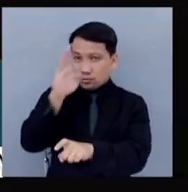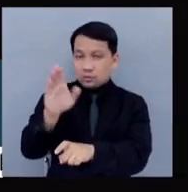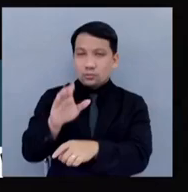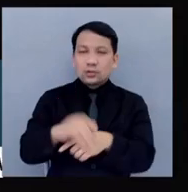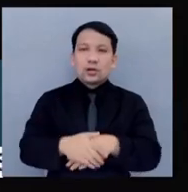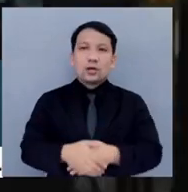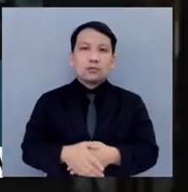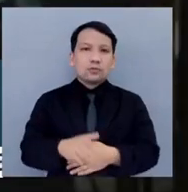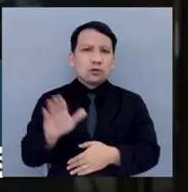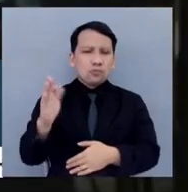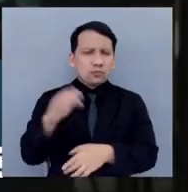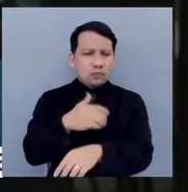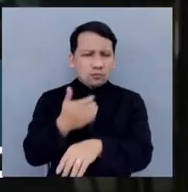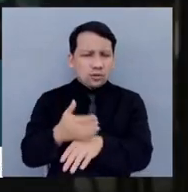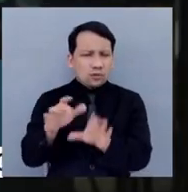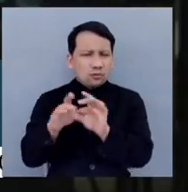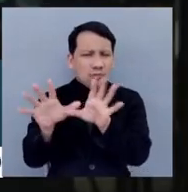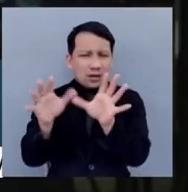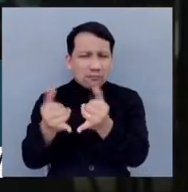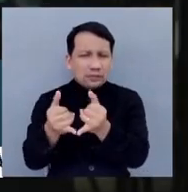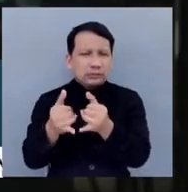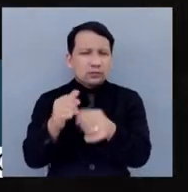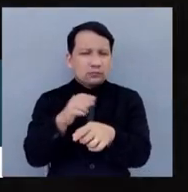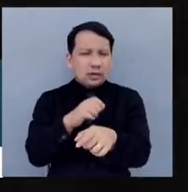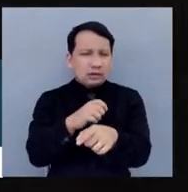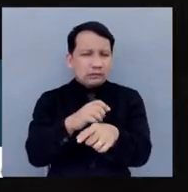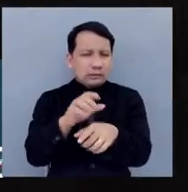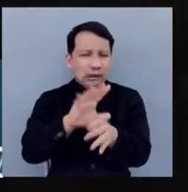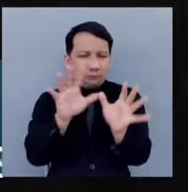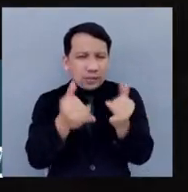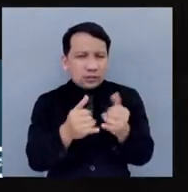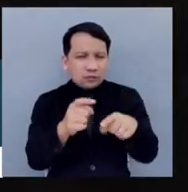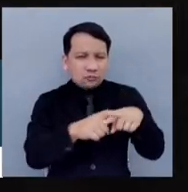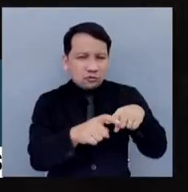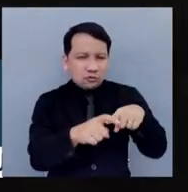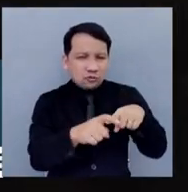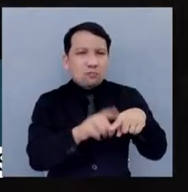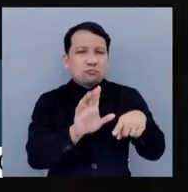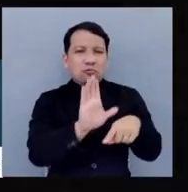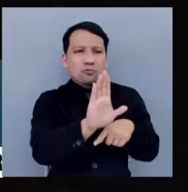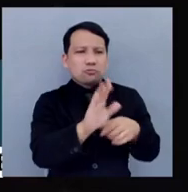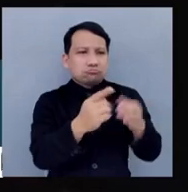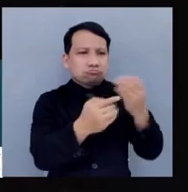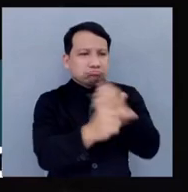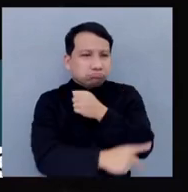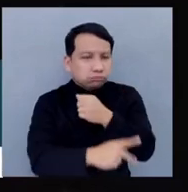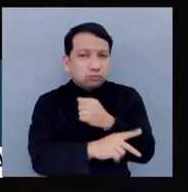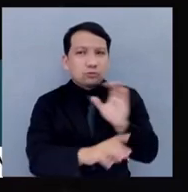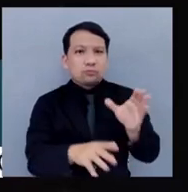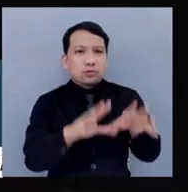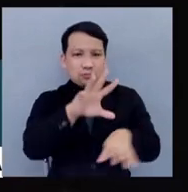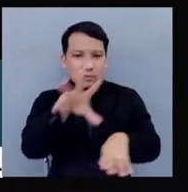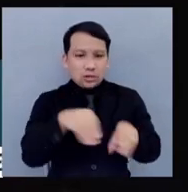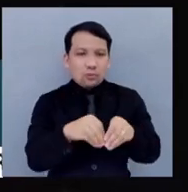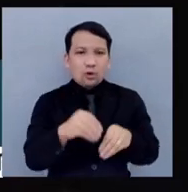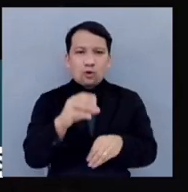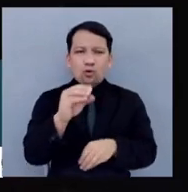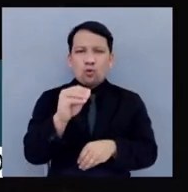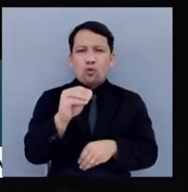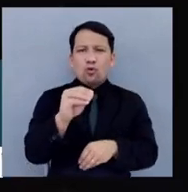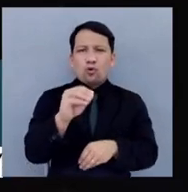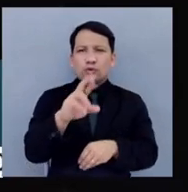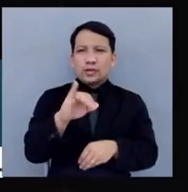Commission, cooperatives, and other energy players. Tulfo says the situation in several provinces, including Oriental Mindoro,